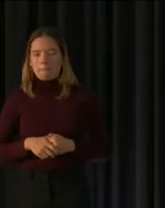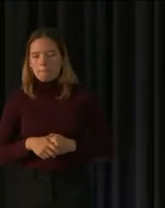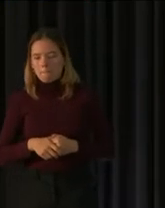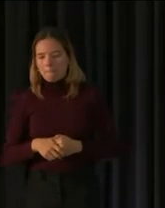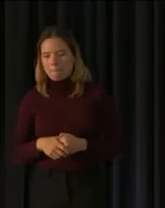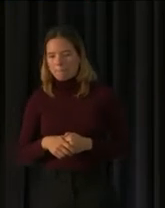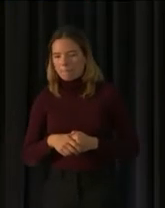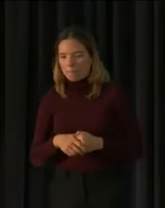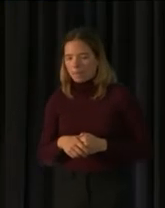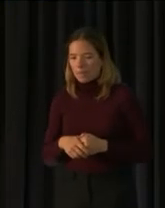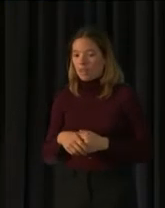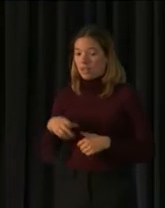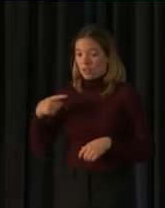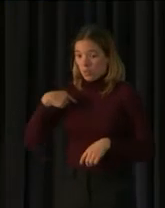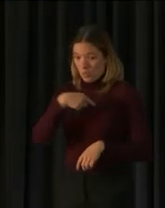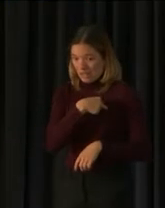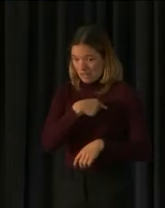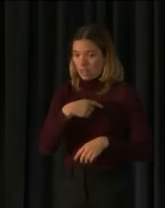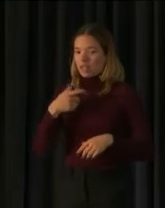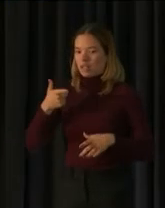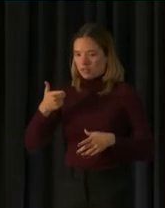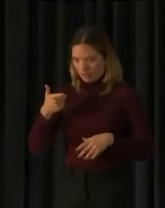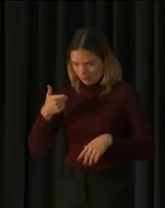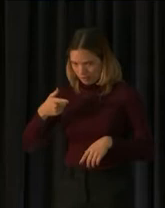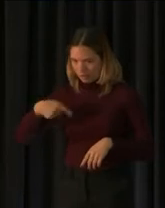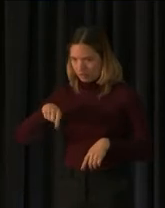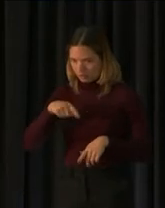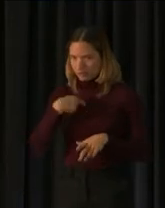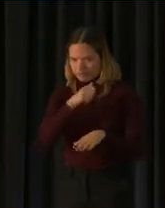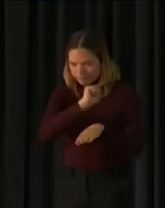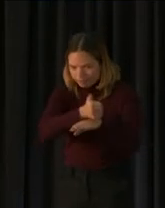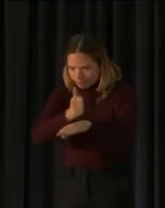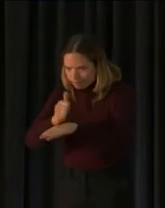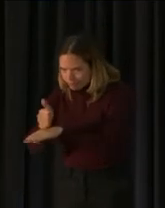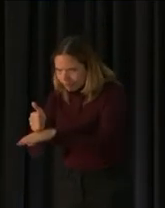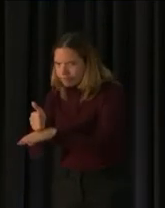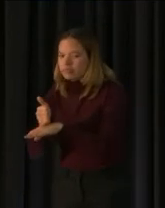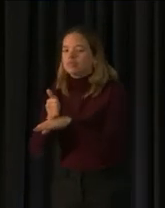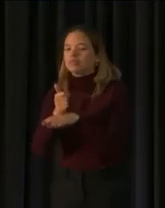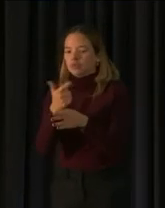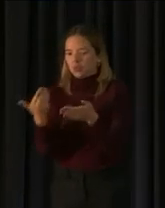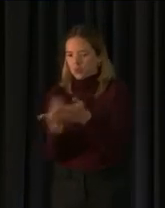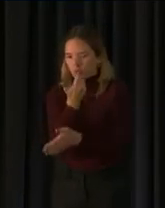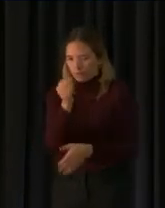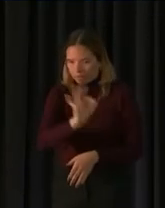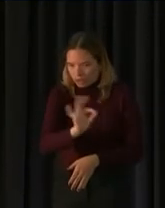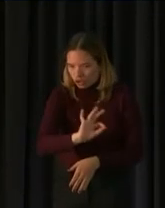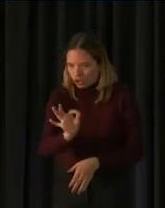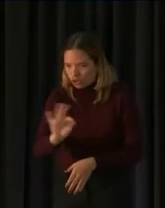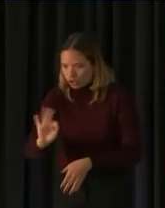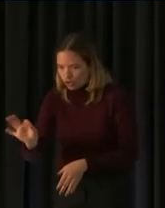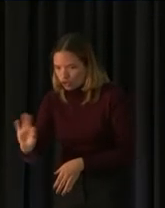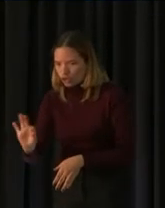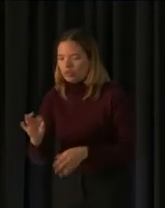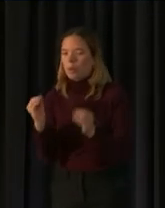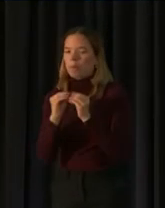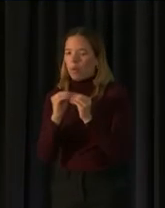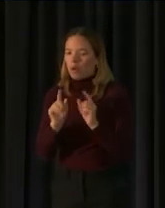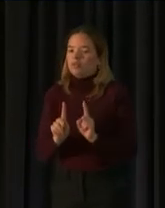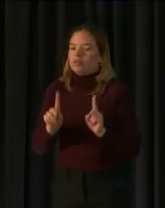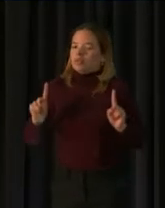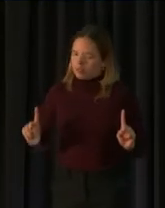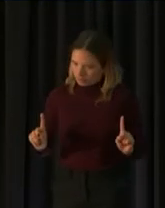and supplies. And we are currently working with the remaining 17 schools that did not take advantage of that first round of procurement to